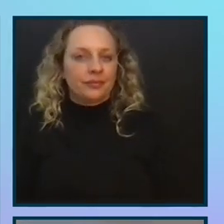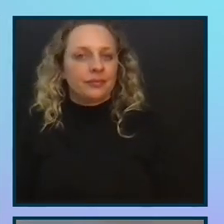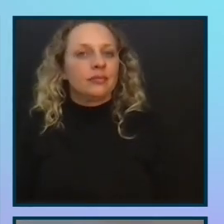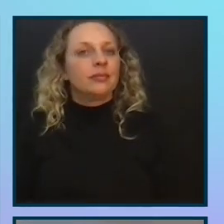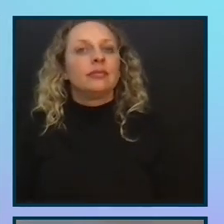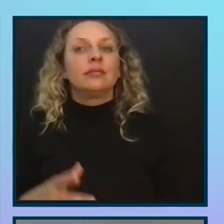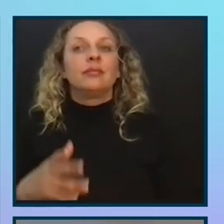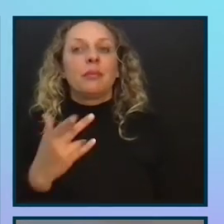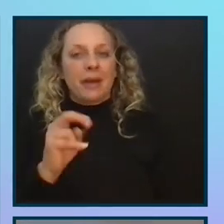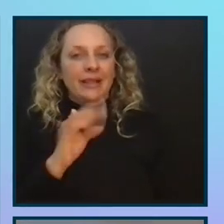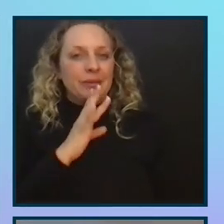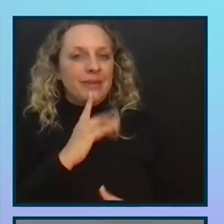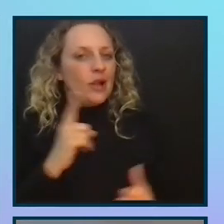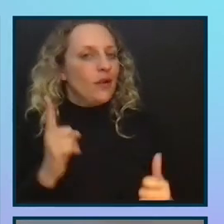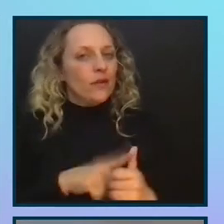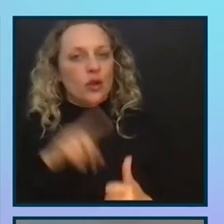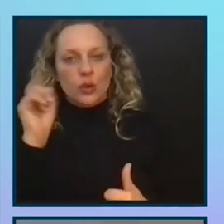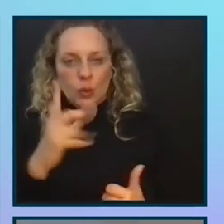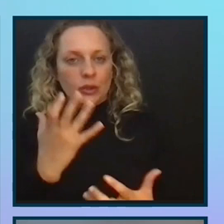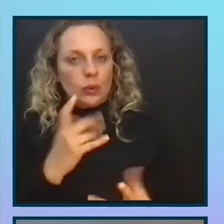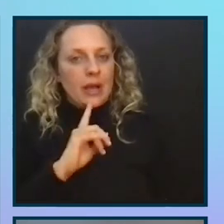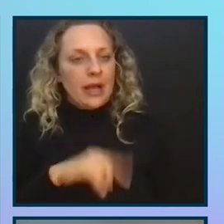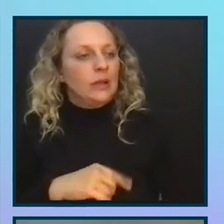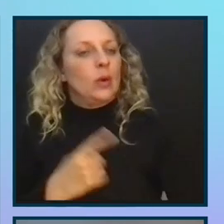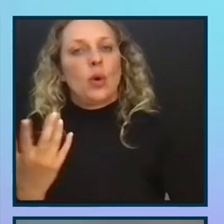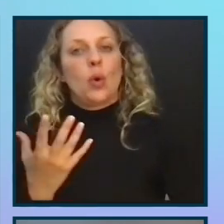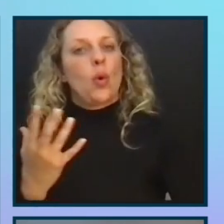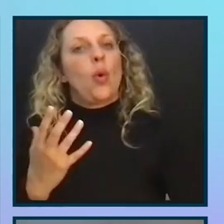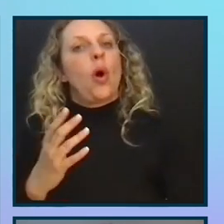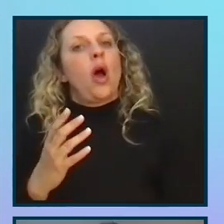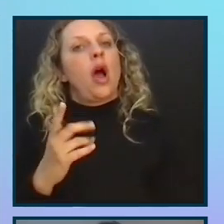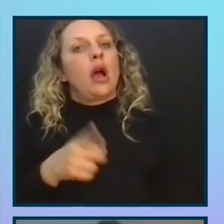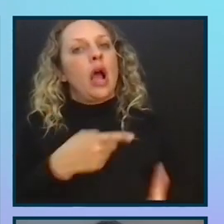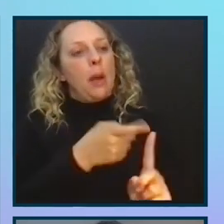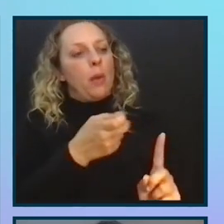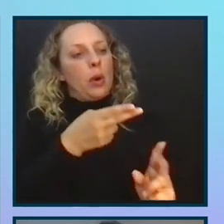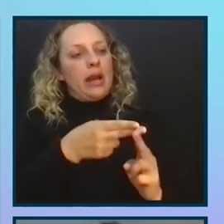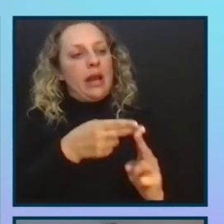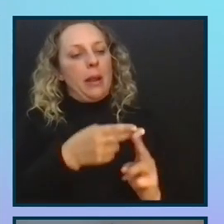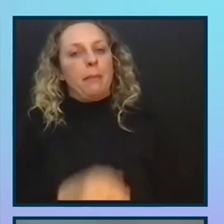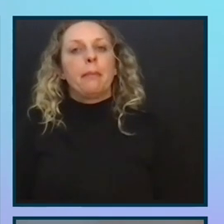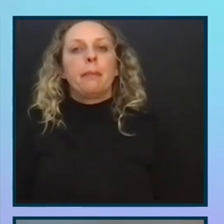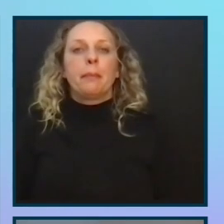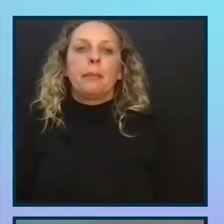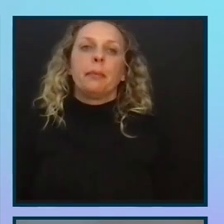So today, our first question that we'd like to answer is, what's in a component name?